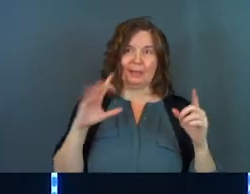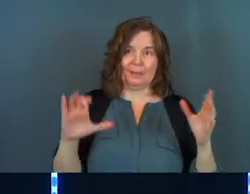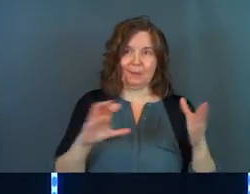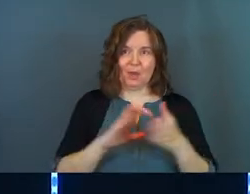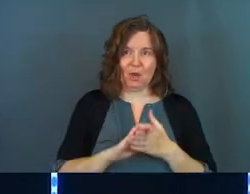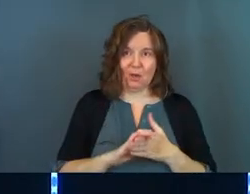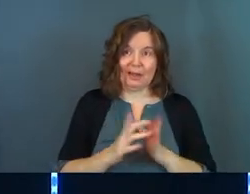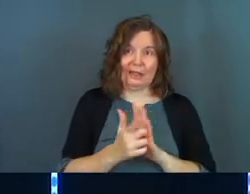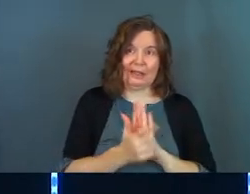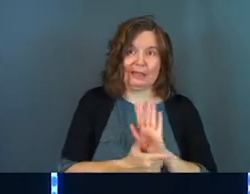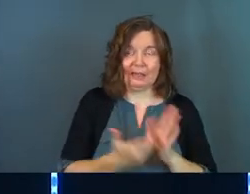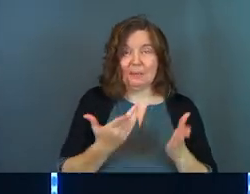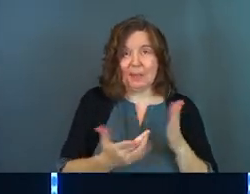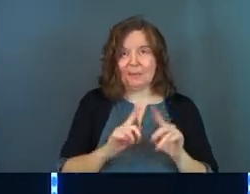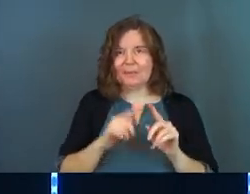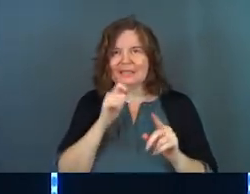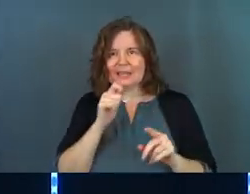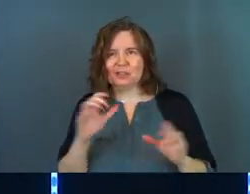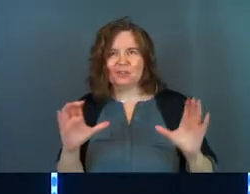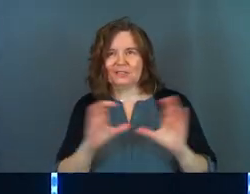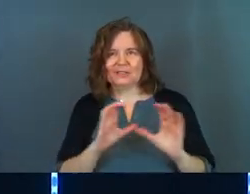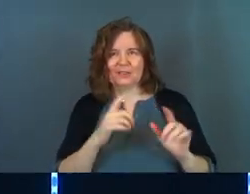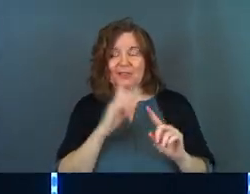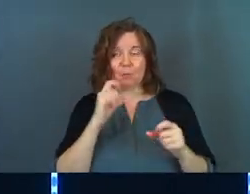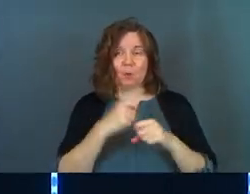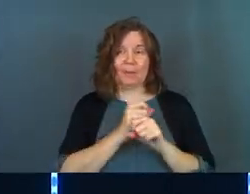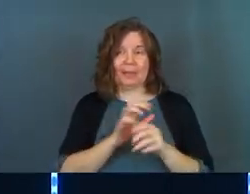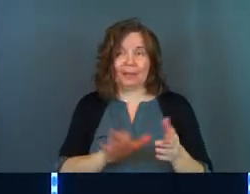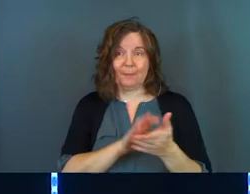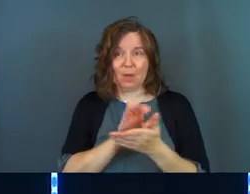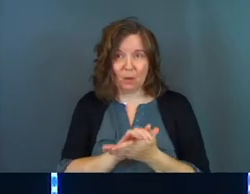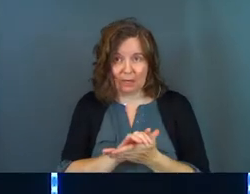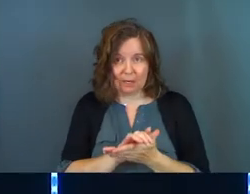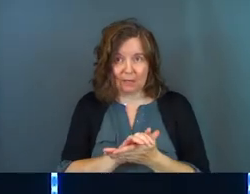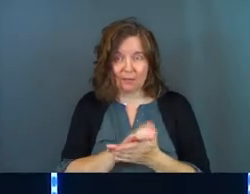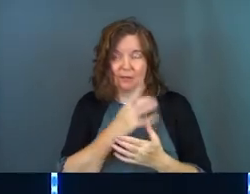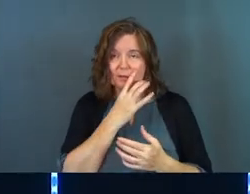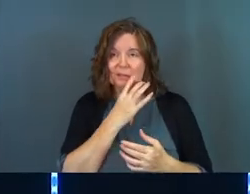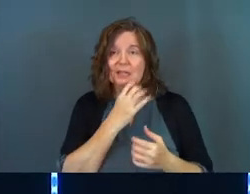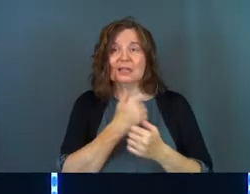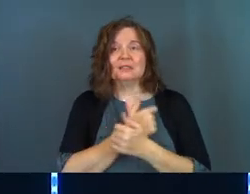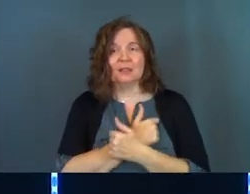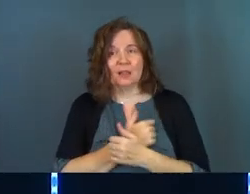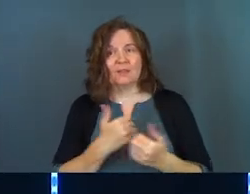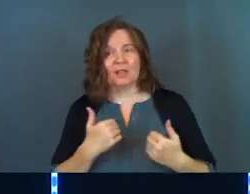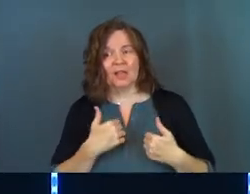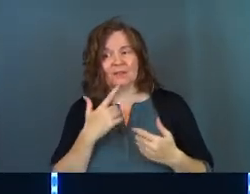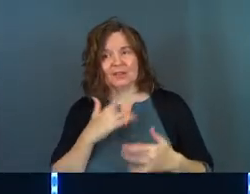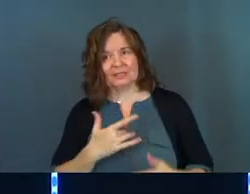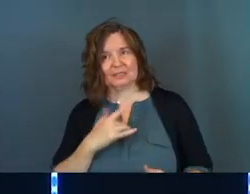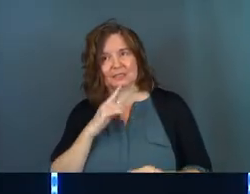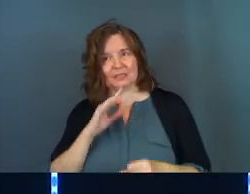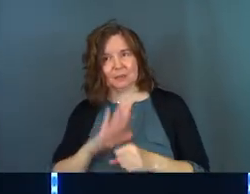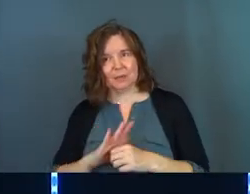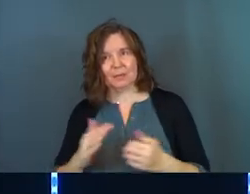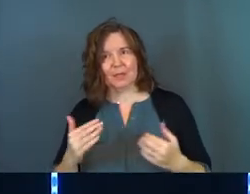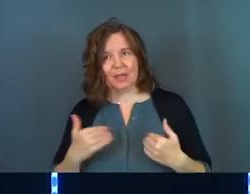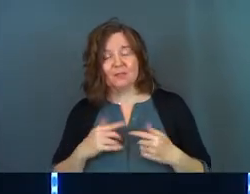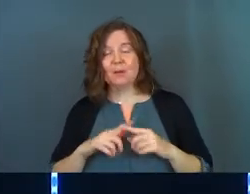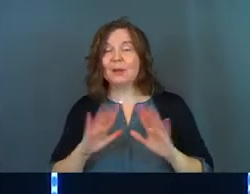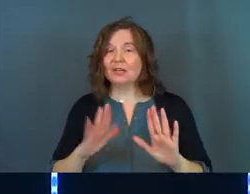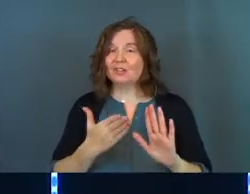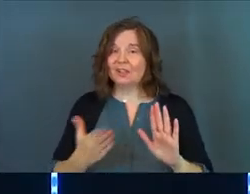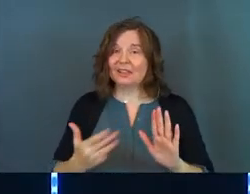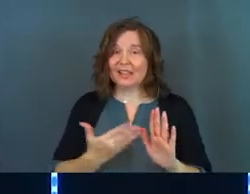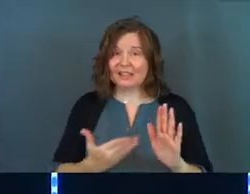married, legally maybe, but it's not the certificate that will make them married. It's the love that they have and the sense of commitment that they have. But